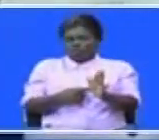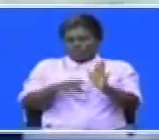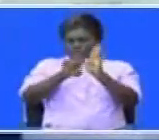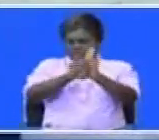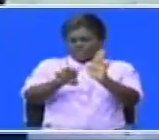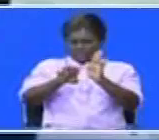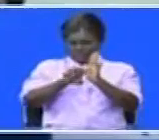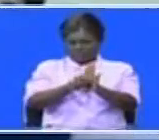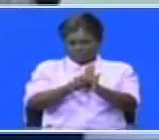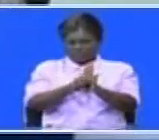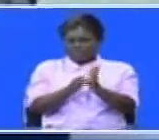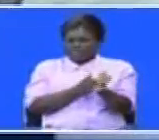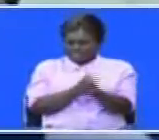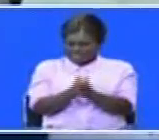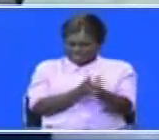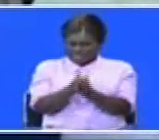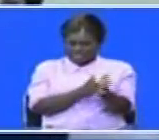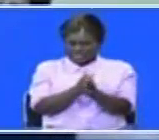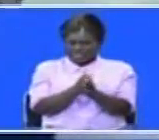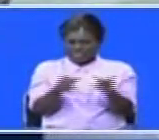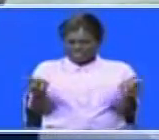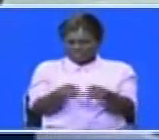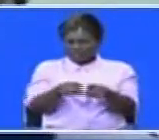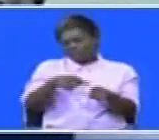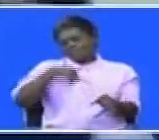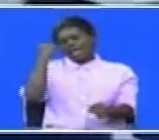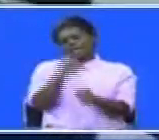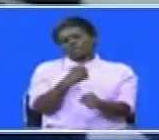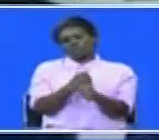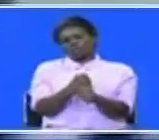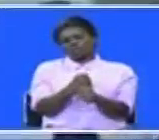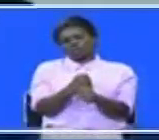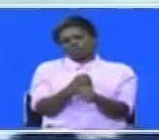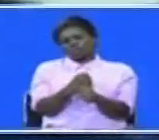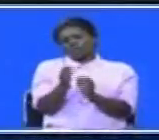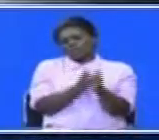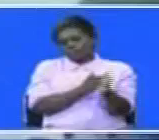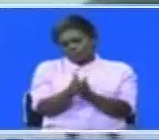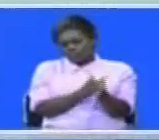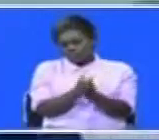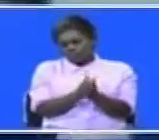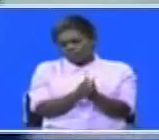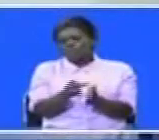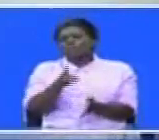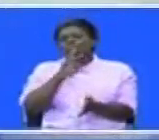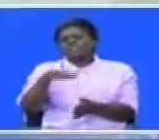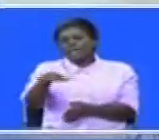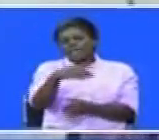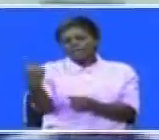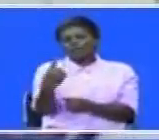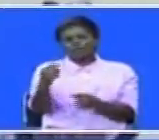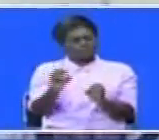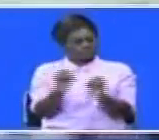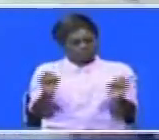adventure on the beach as well, and that's why I did this. So adventure is not just coming to the beach. Sometimes people can